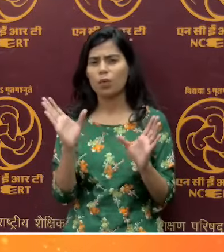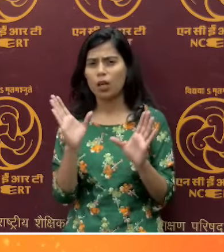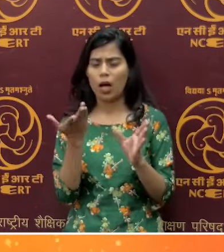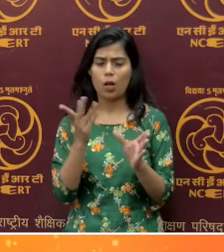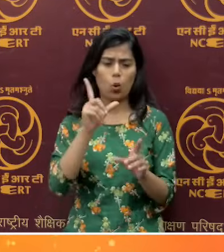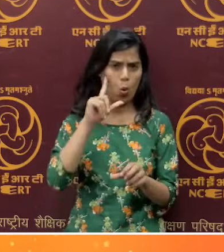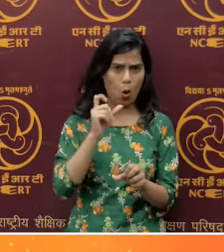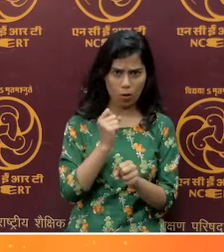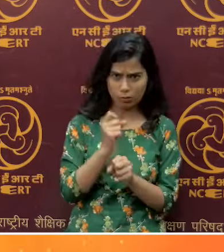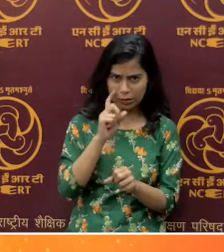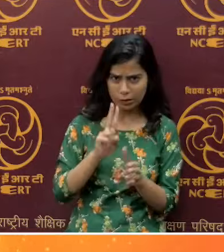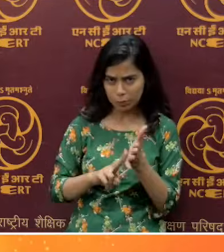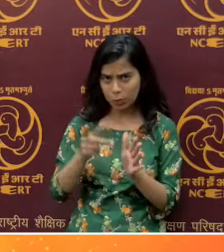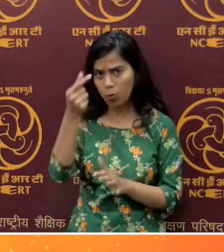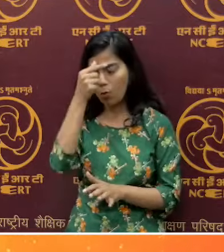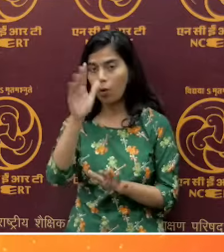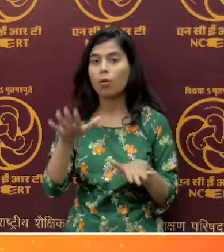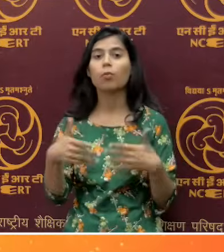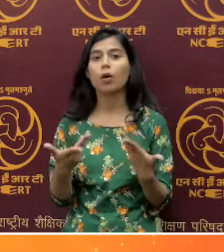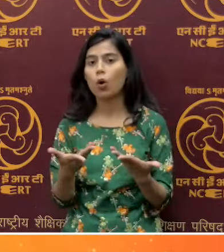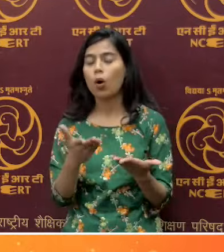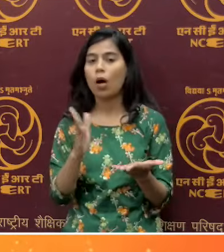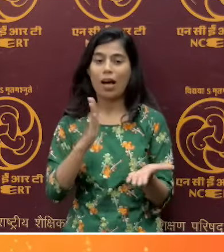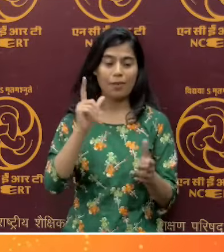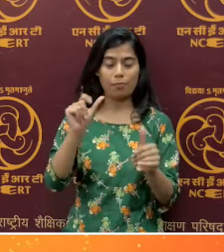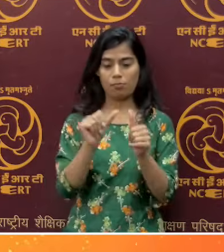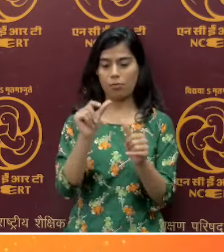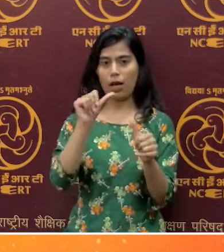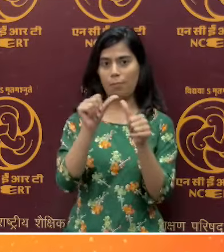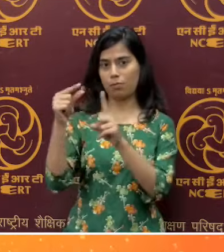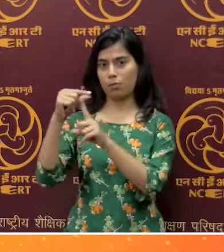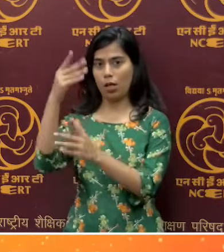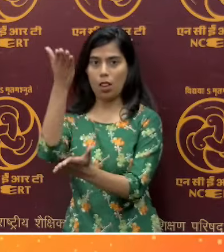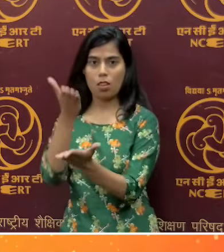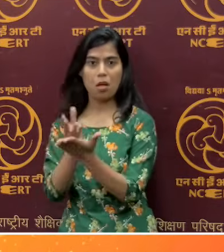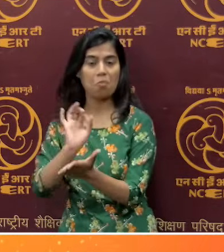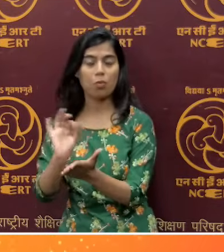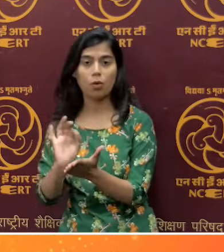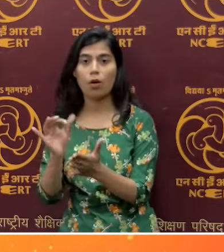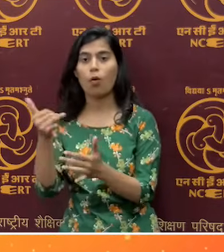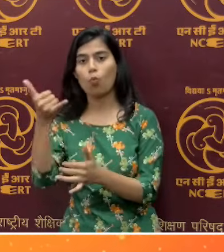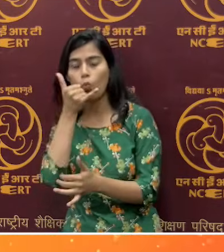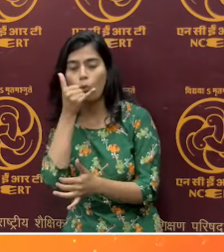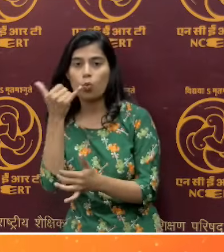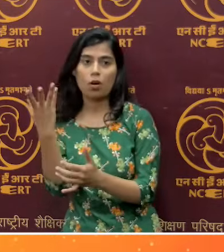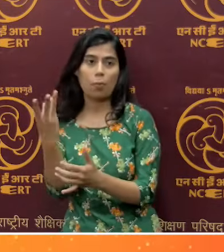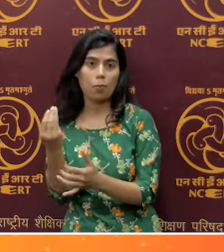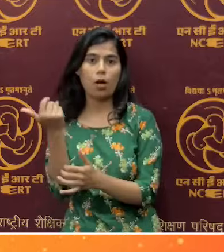login. App is not accepting phone number, Aadhaar number, PAN number. What to do?